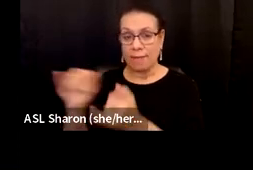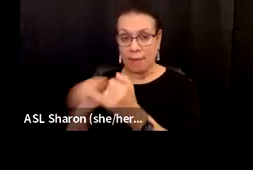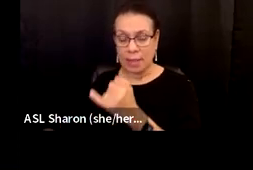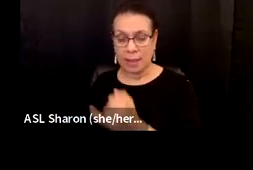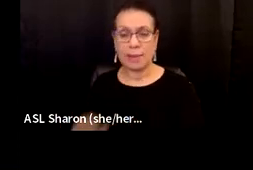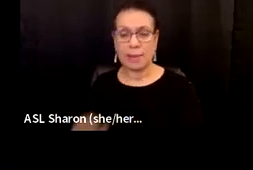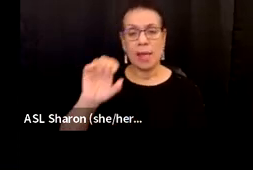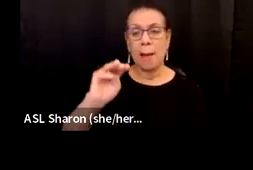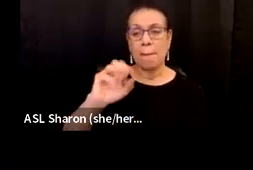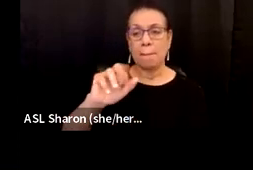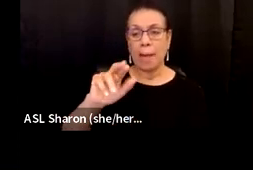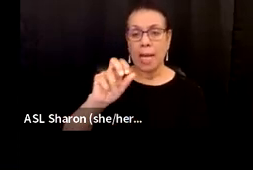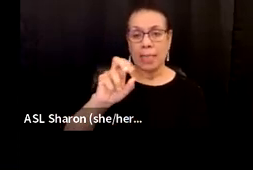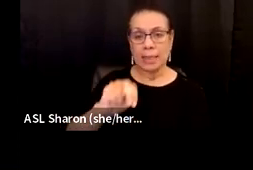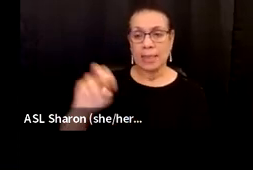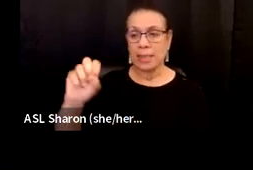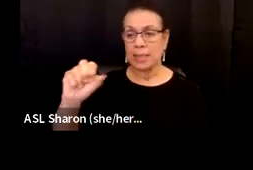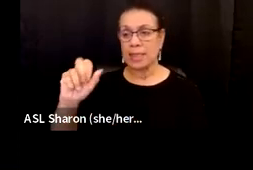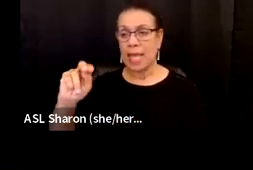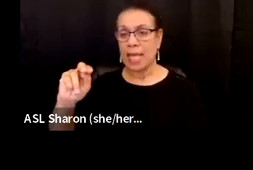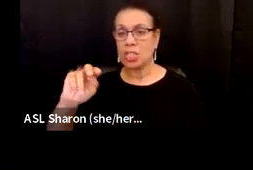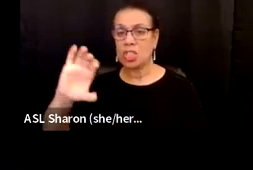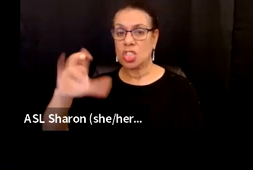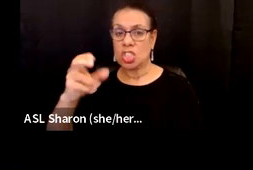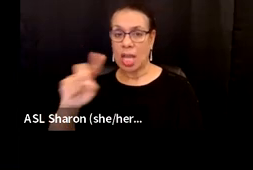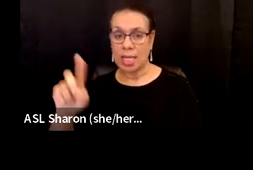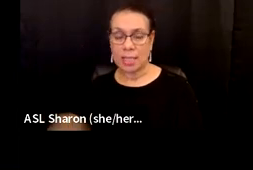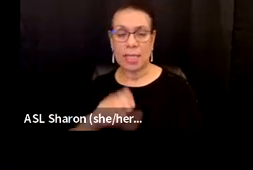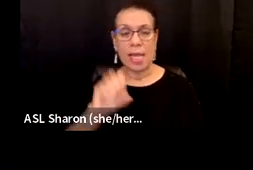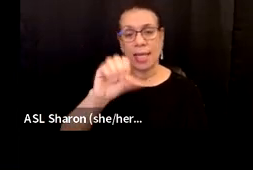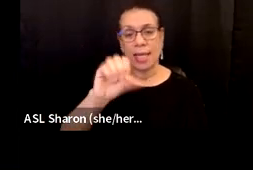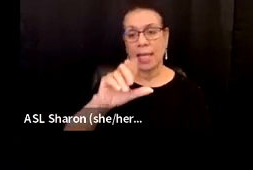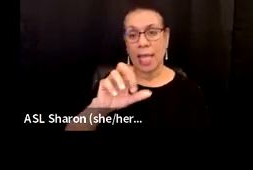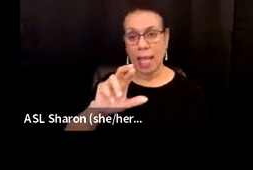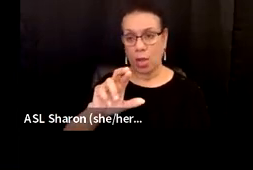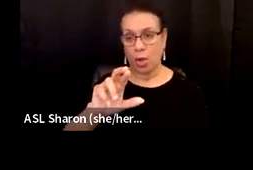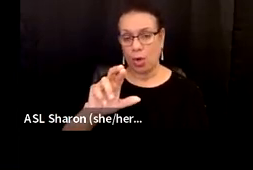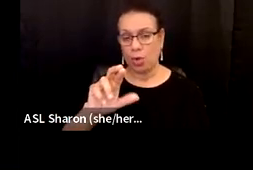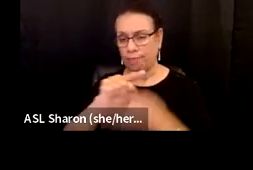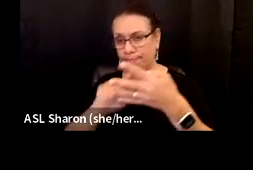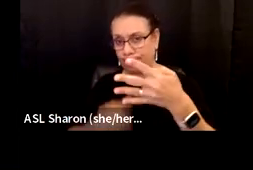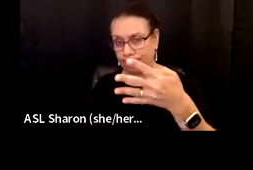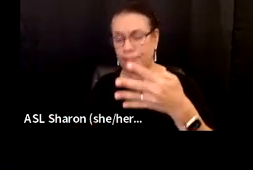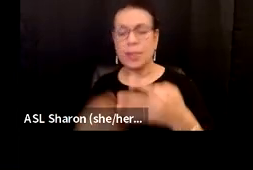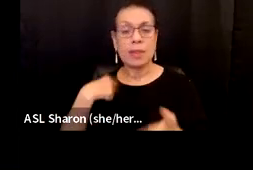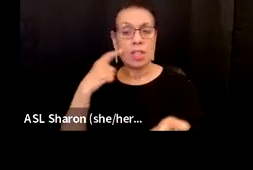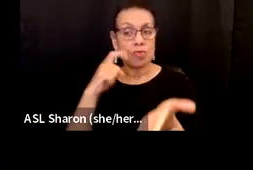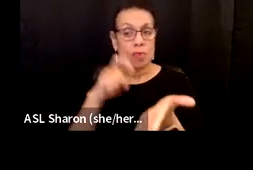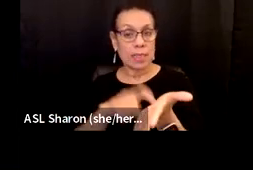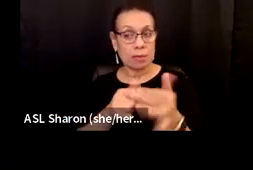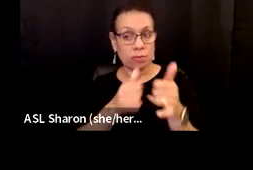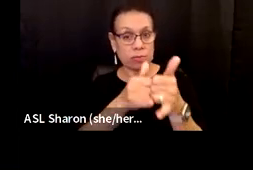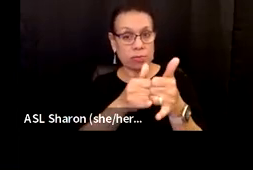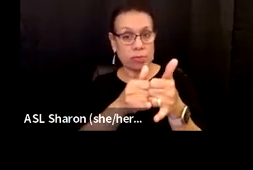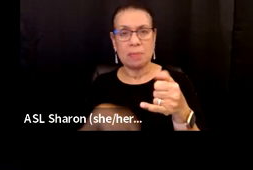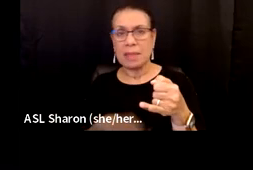sanchez connor lashley and kayla duketal this recognition as finalists is quite